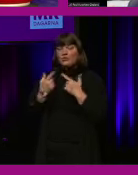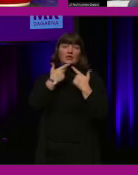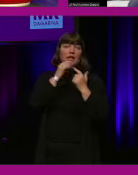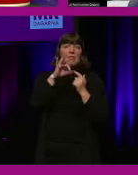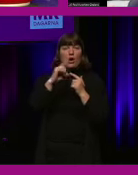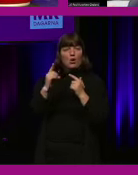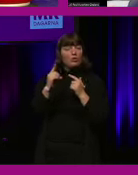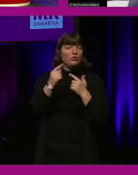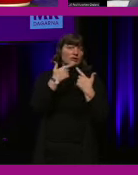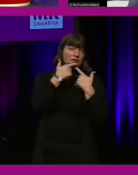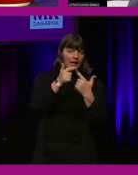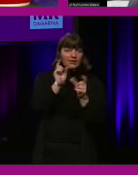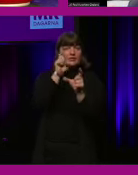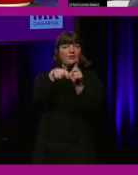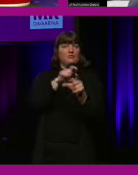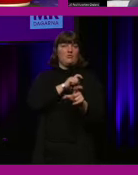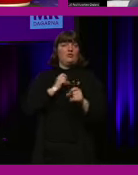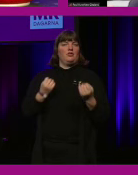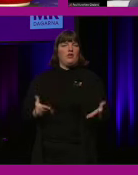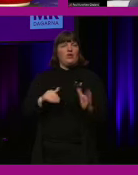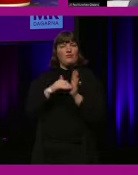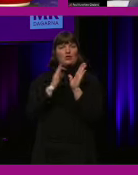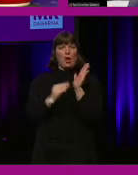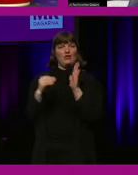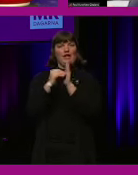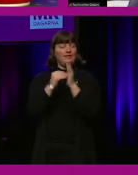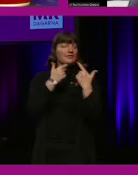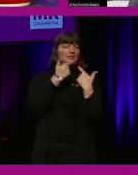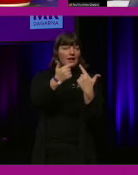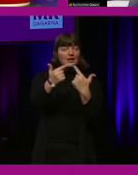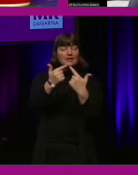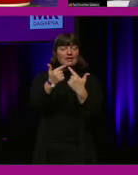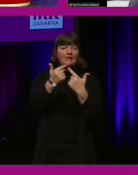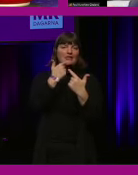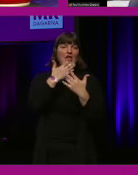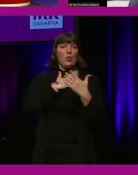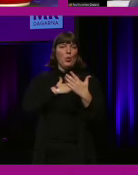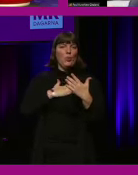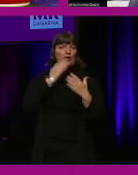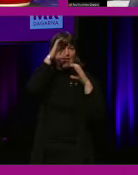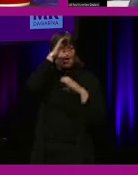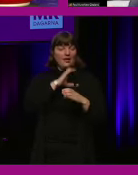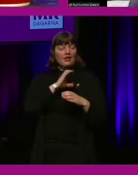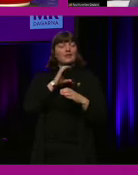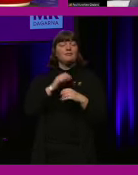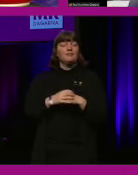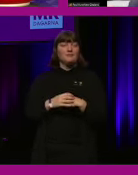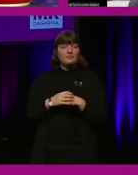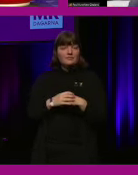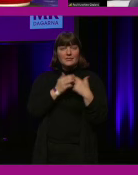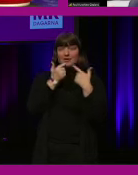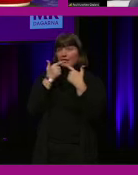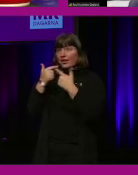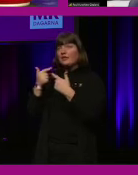Paul, for joining us from New Zealand. So we wish you a good night, and thank you